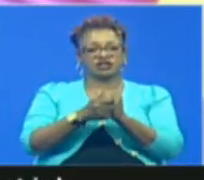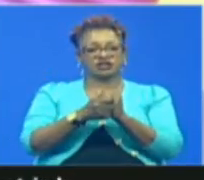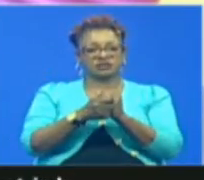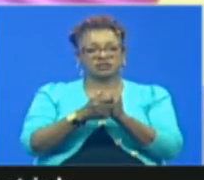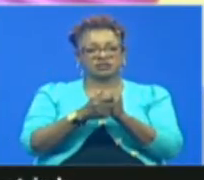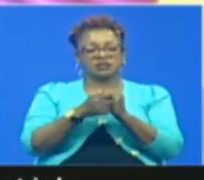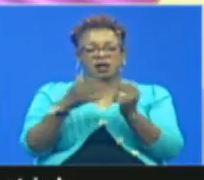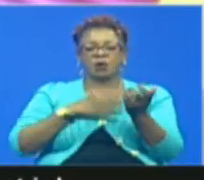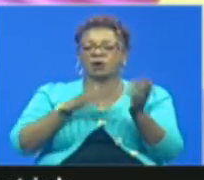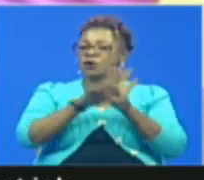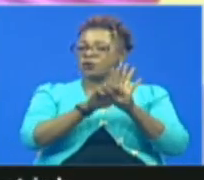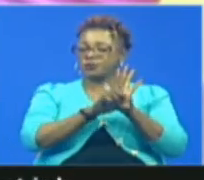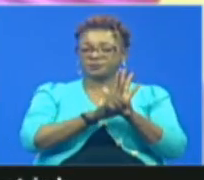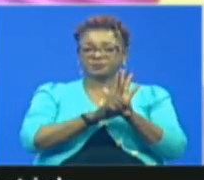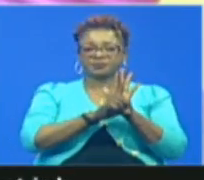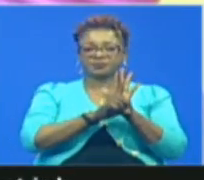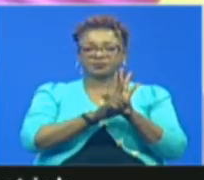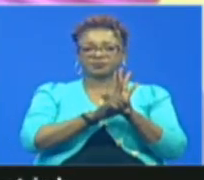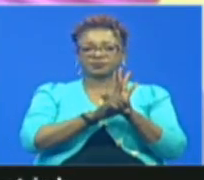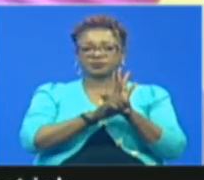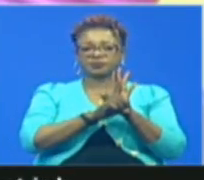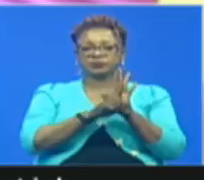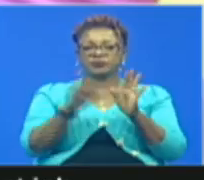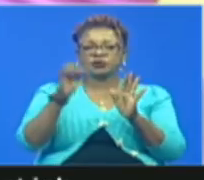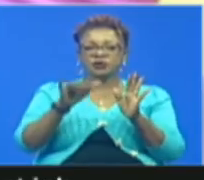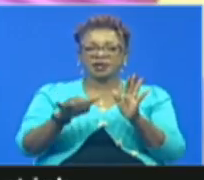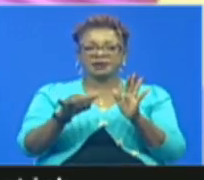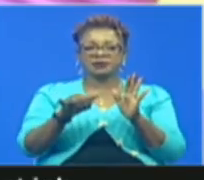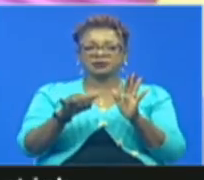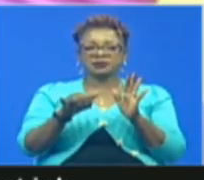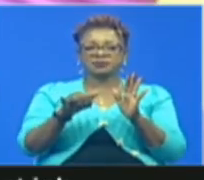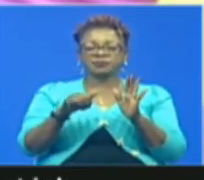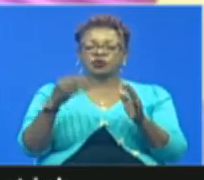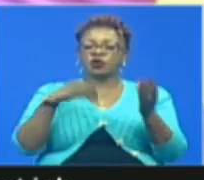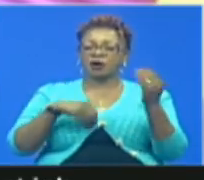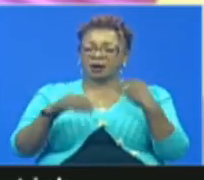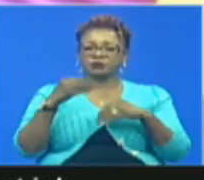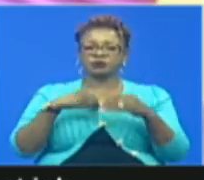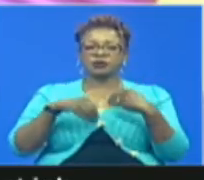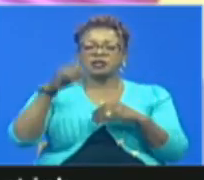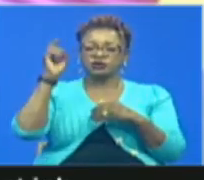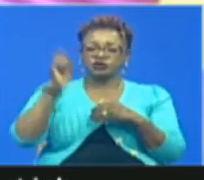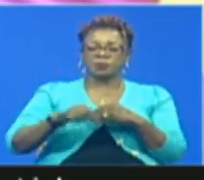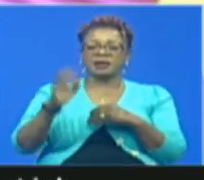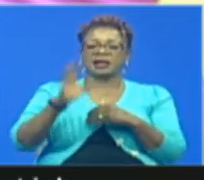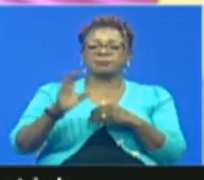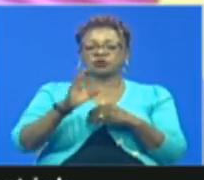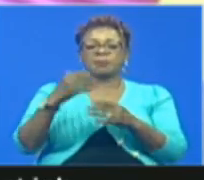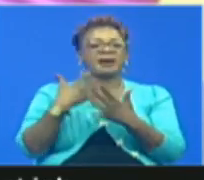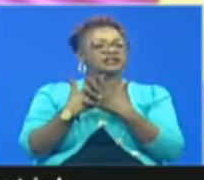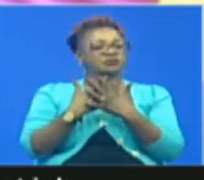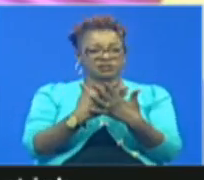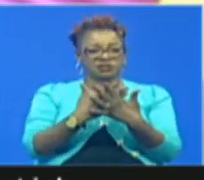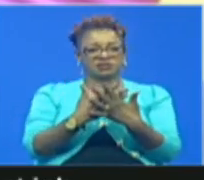zetu ili kwamba ufisadi iwe capital punishment.